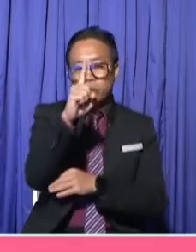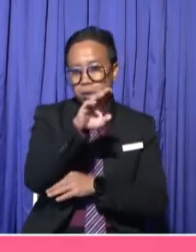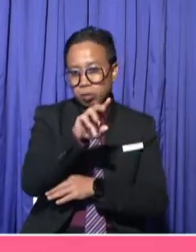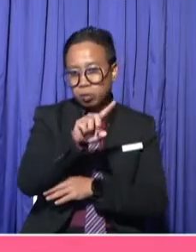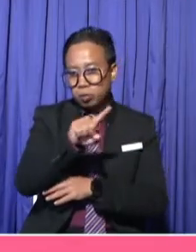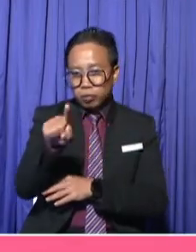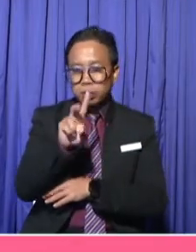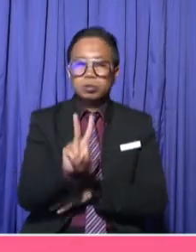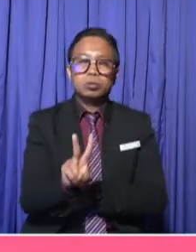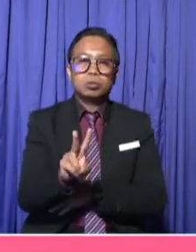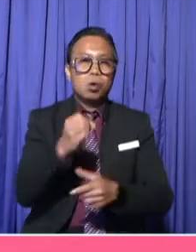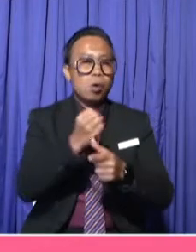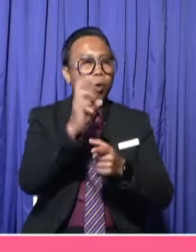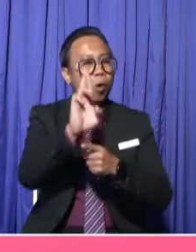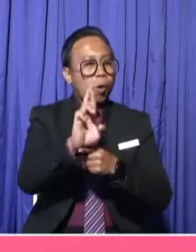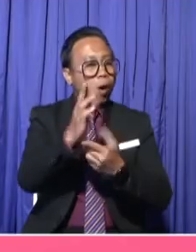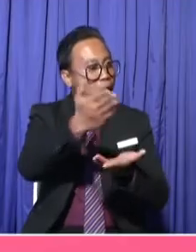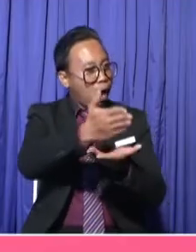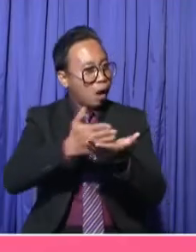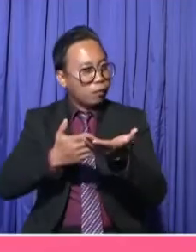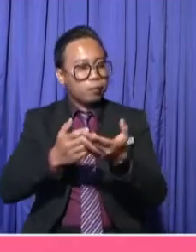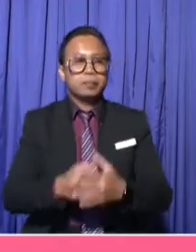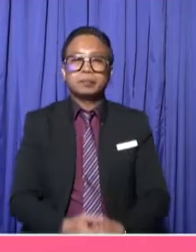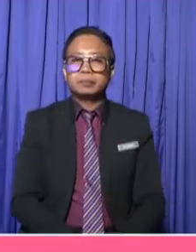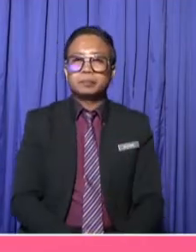1/2 or half.